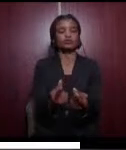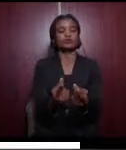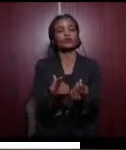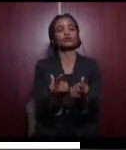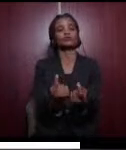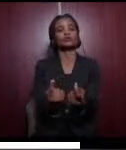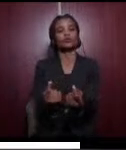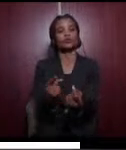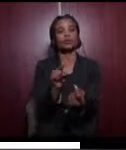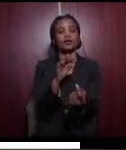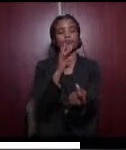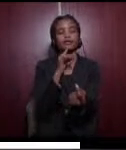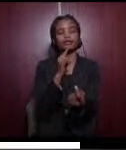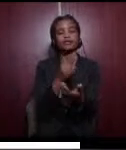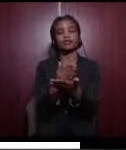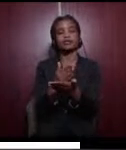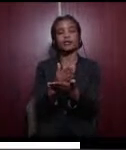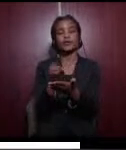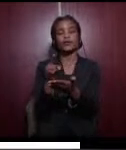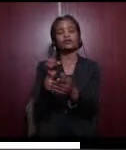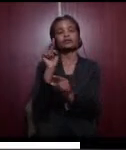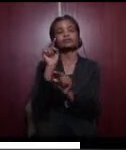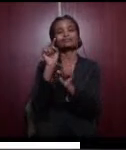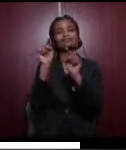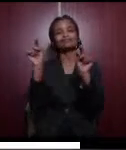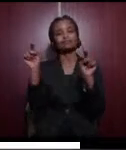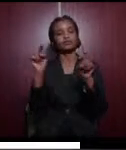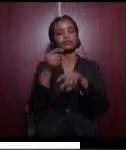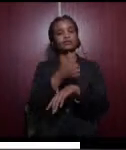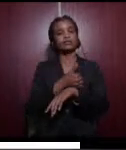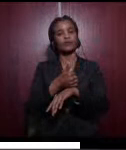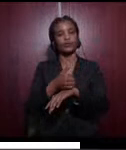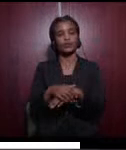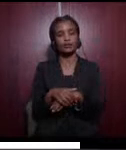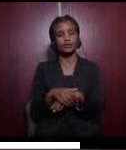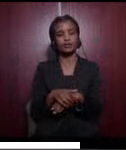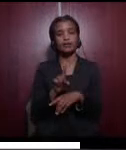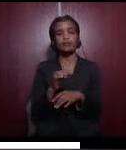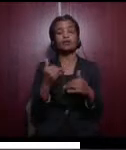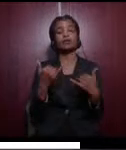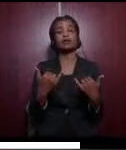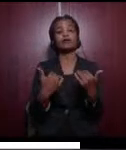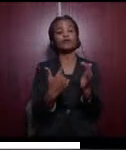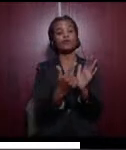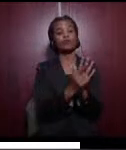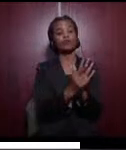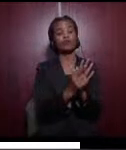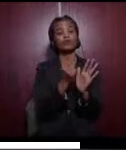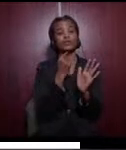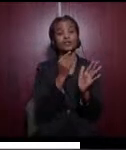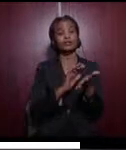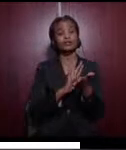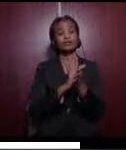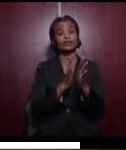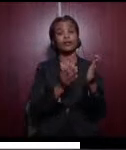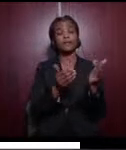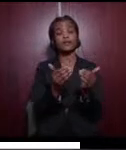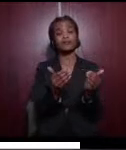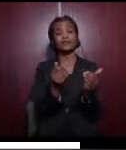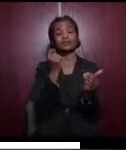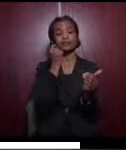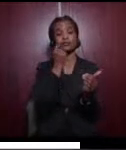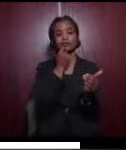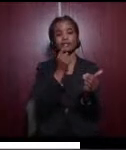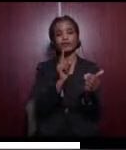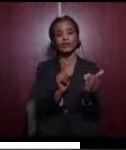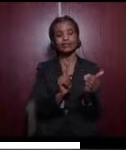various stakeholders. So the primary legislation when it comes to the disaster management is the Disaster